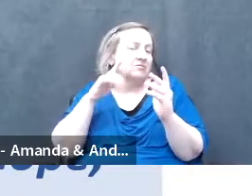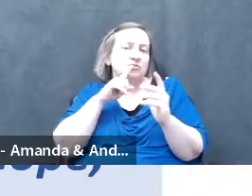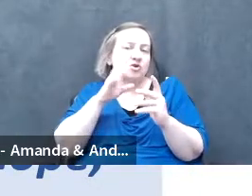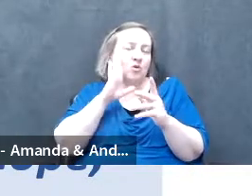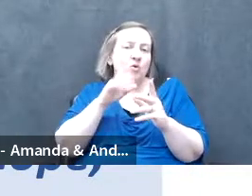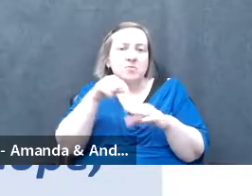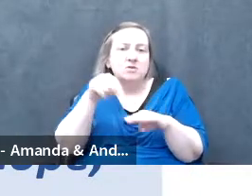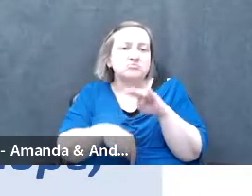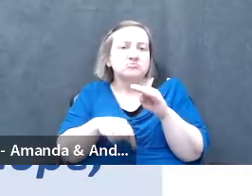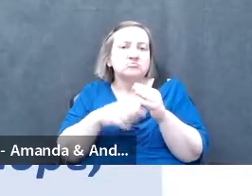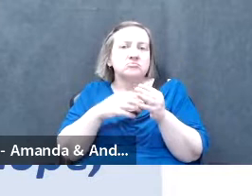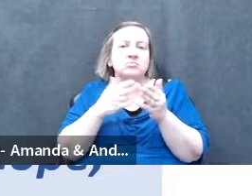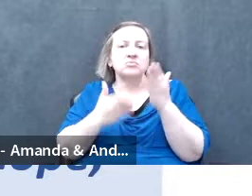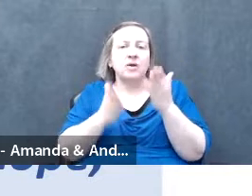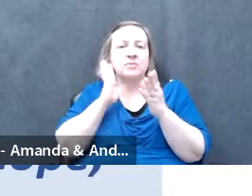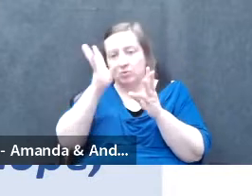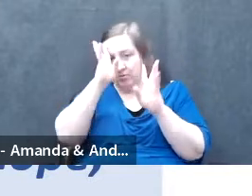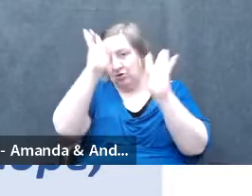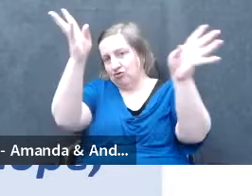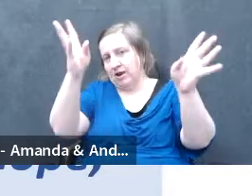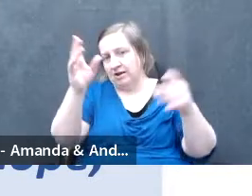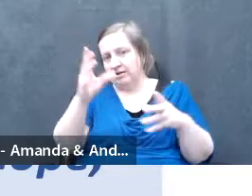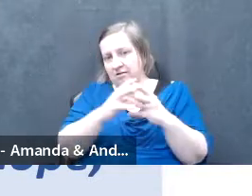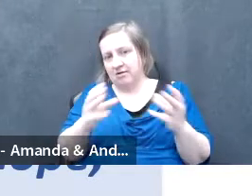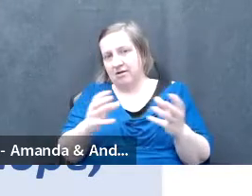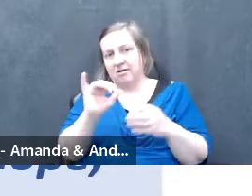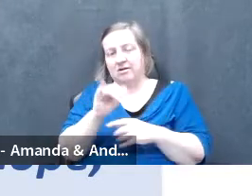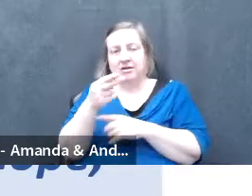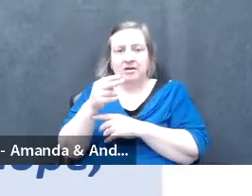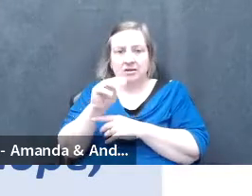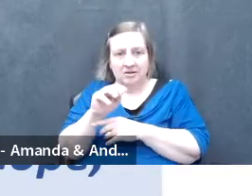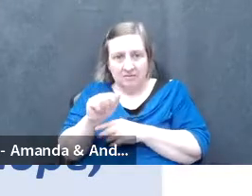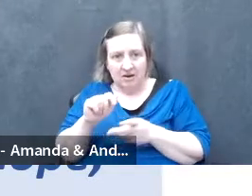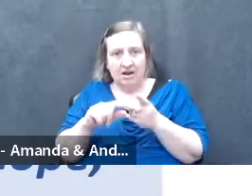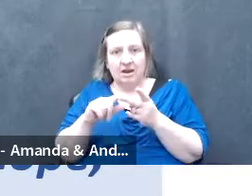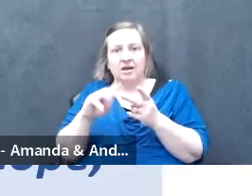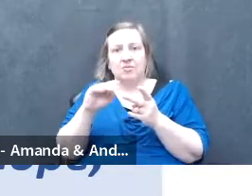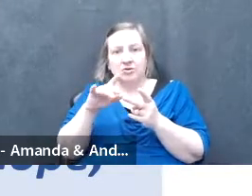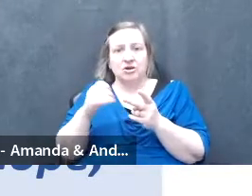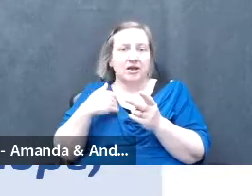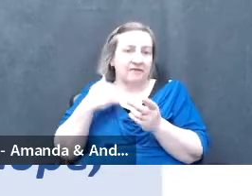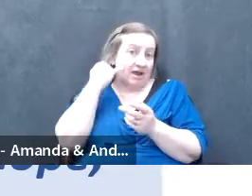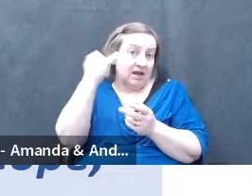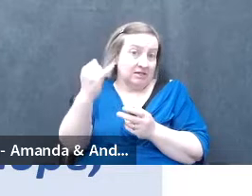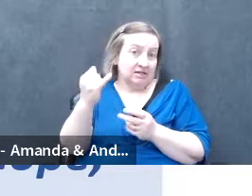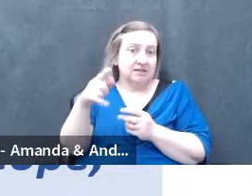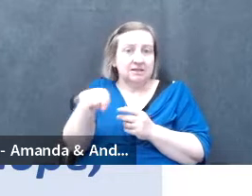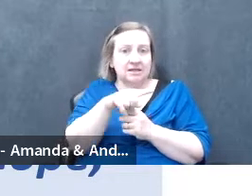and it'll probably be very, very creative. As HMA and Michelle probably has some ideas, as they have